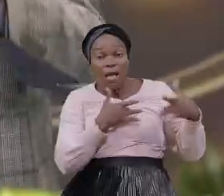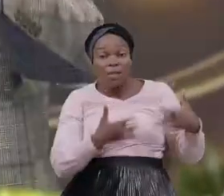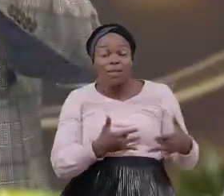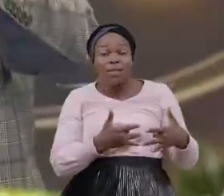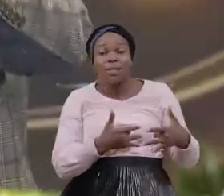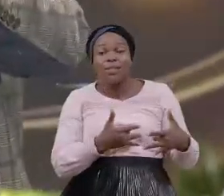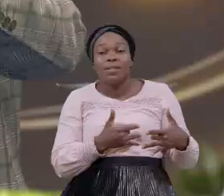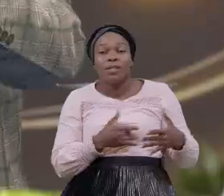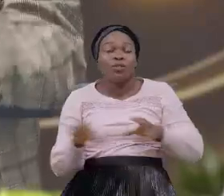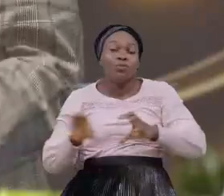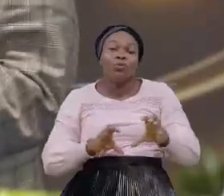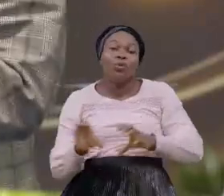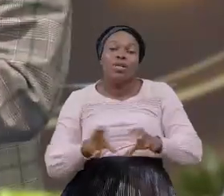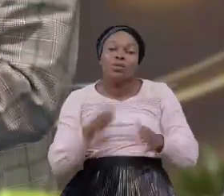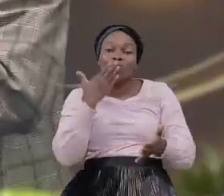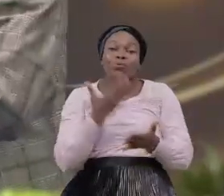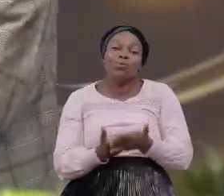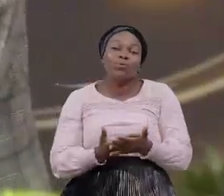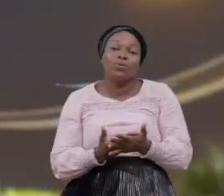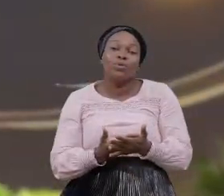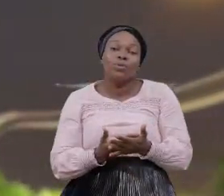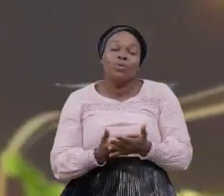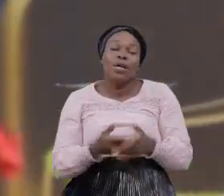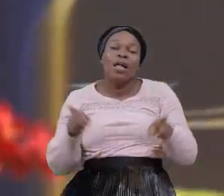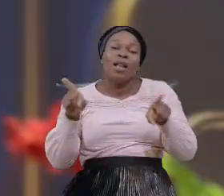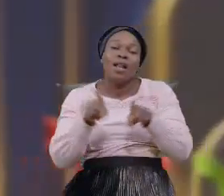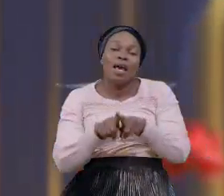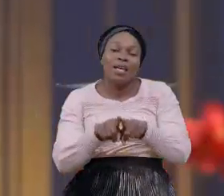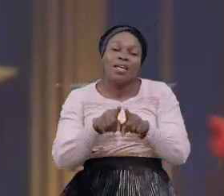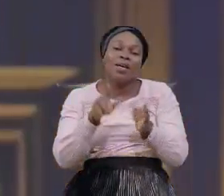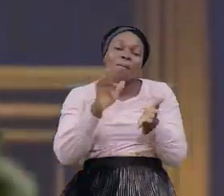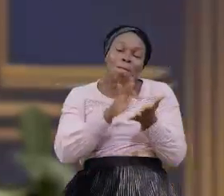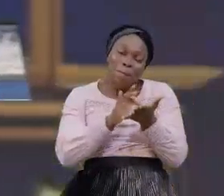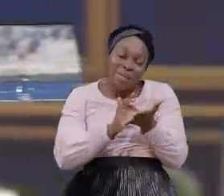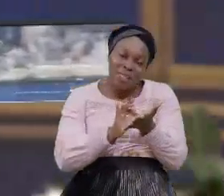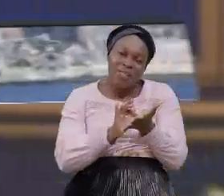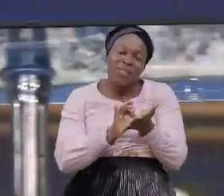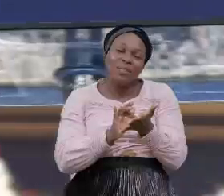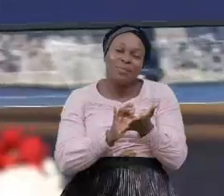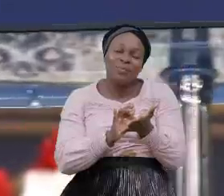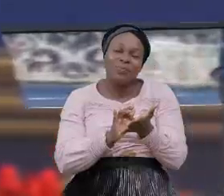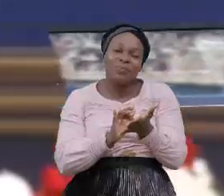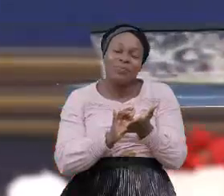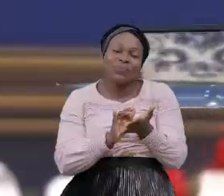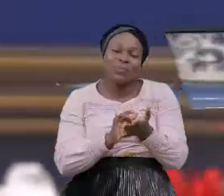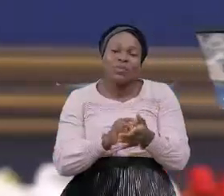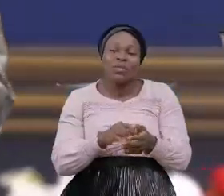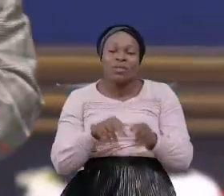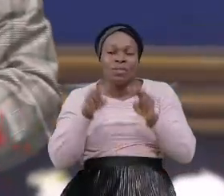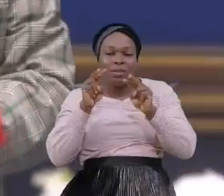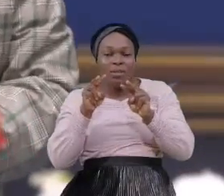doeth good like a medicine. Look at Acts